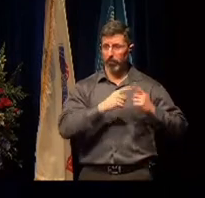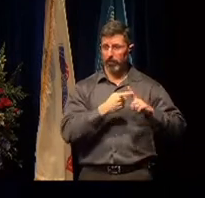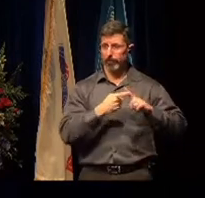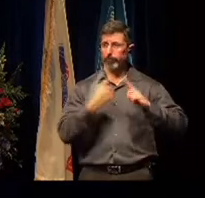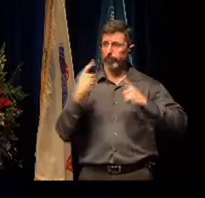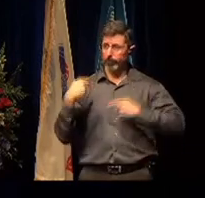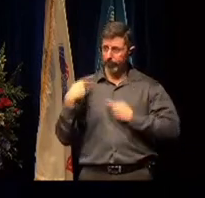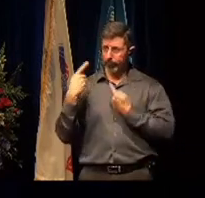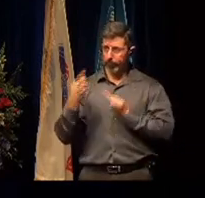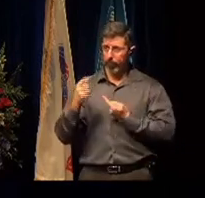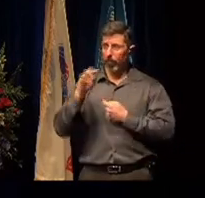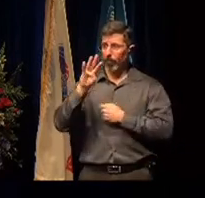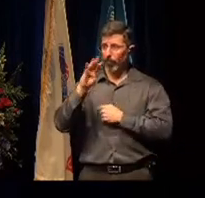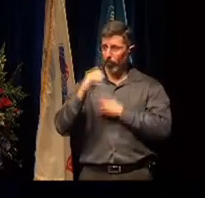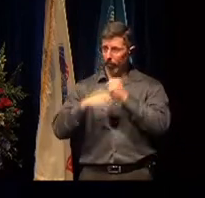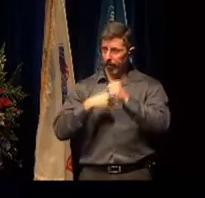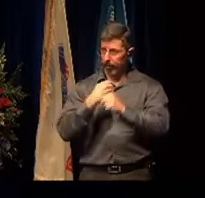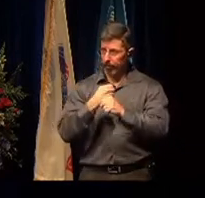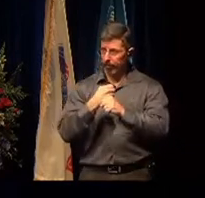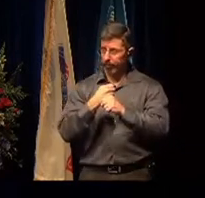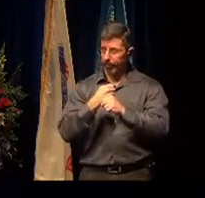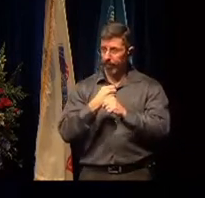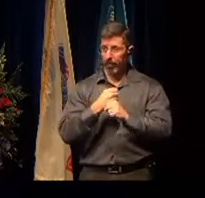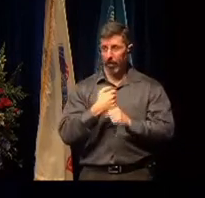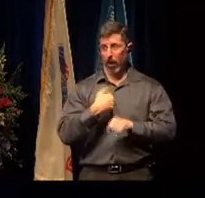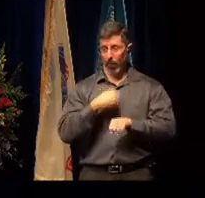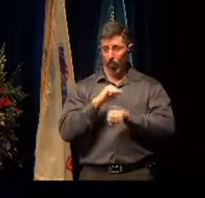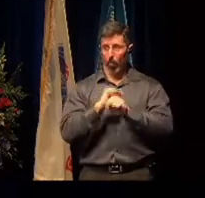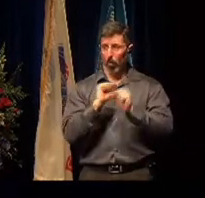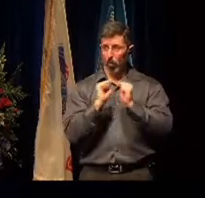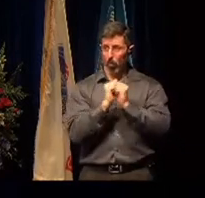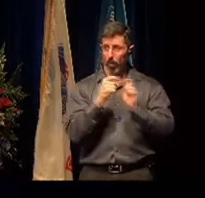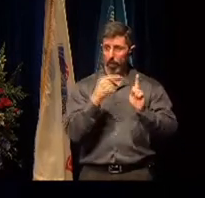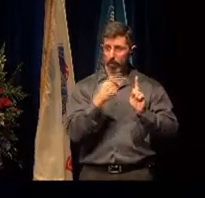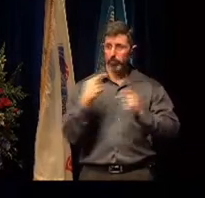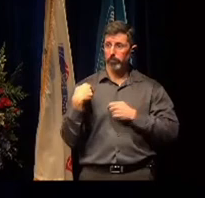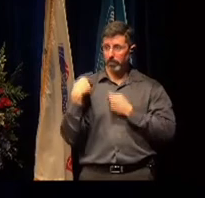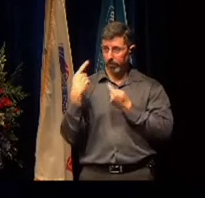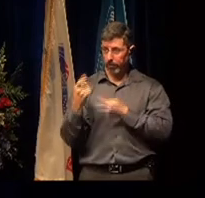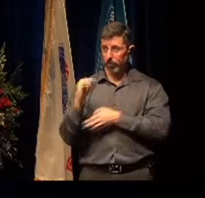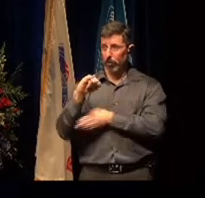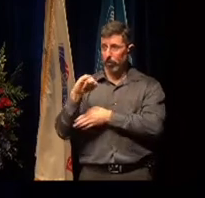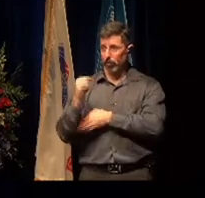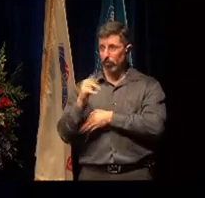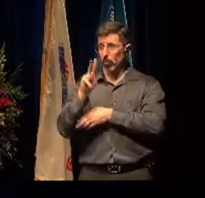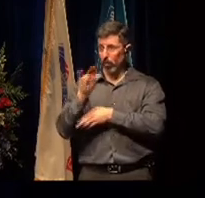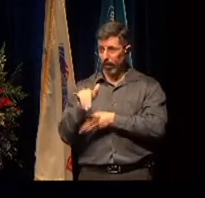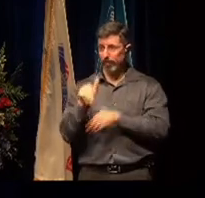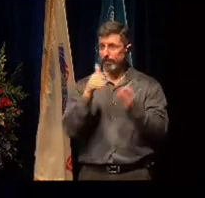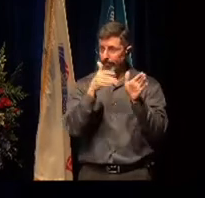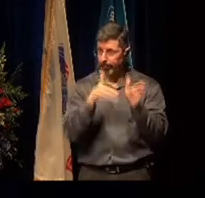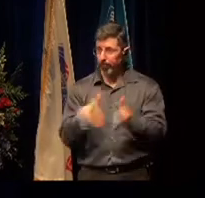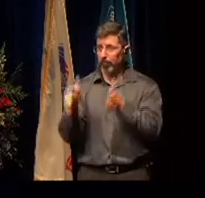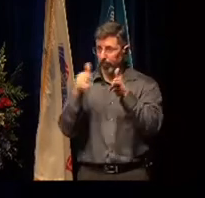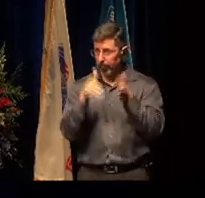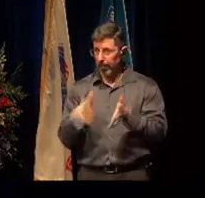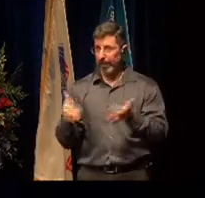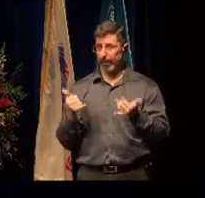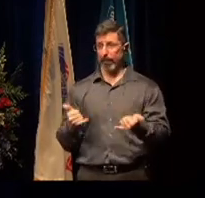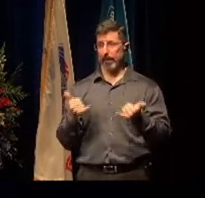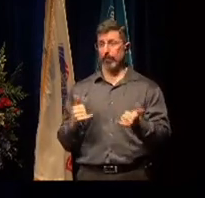with him since July to plan this memorial service, and so this is all what he wanted. And so we praise the Lord for